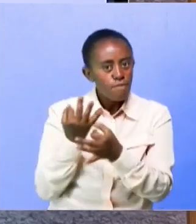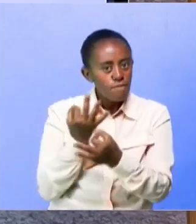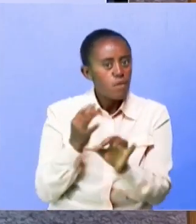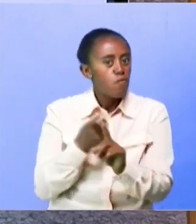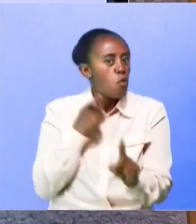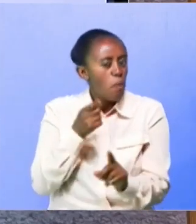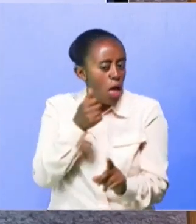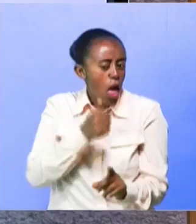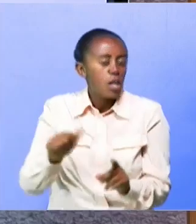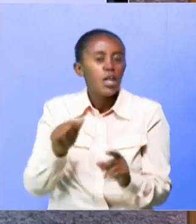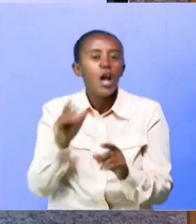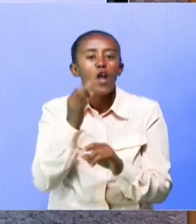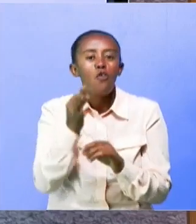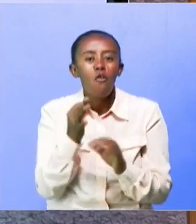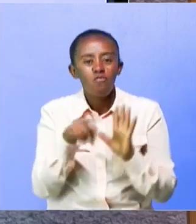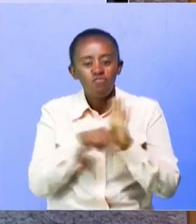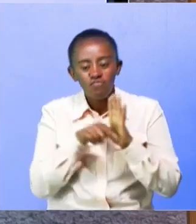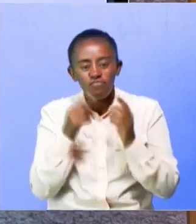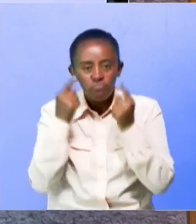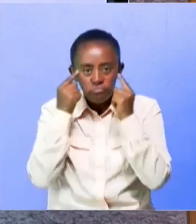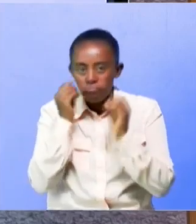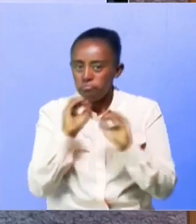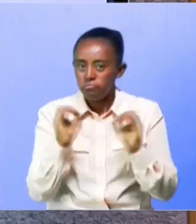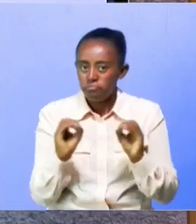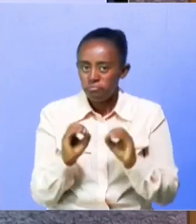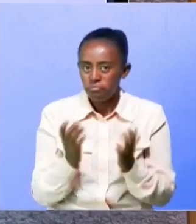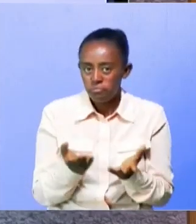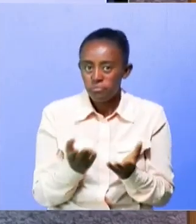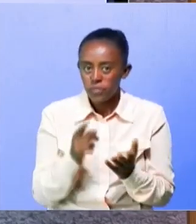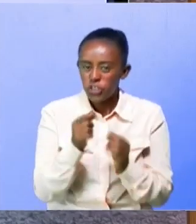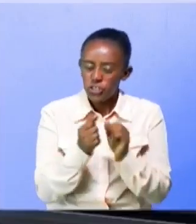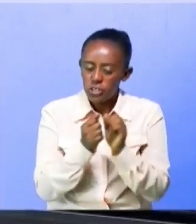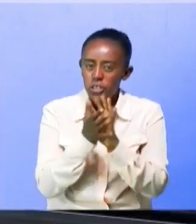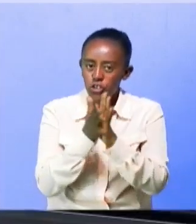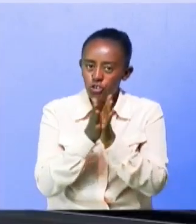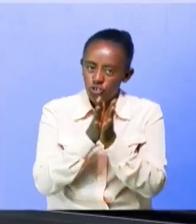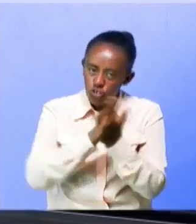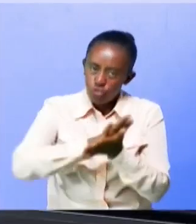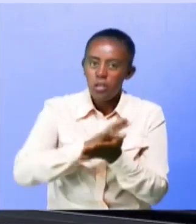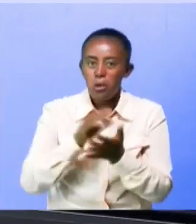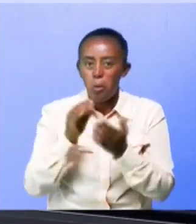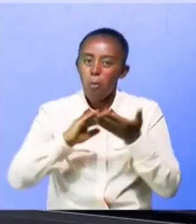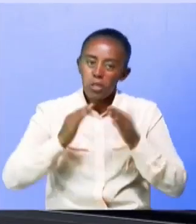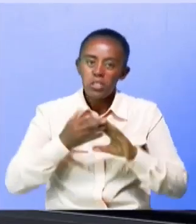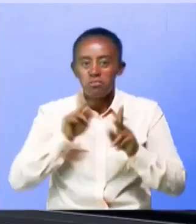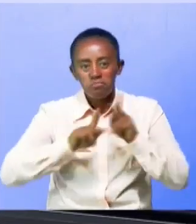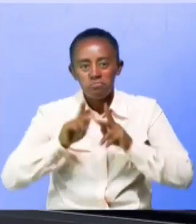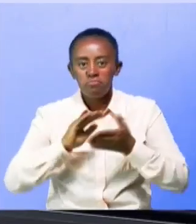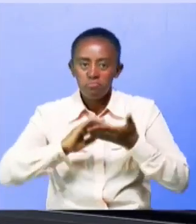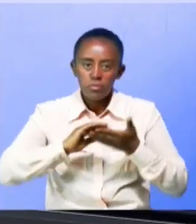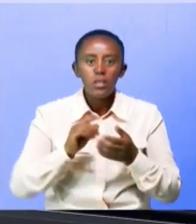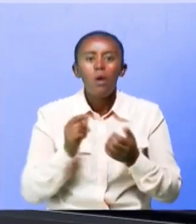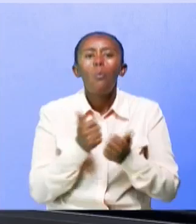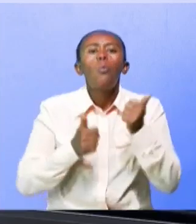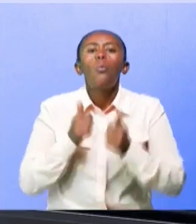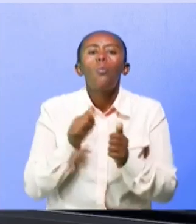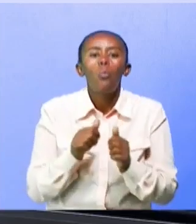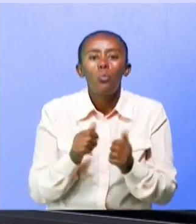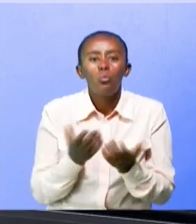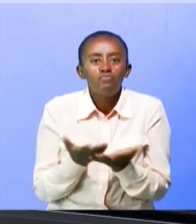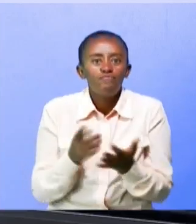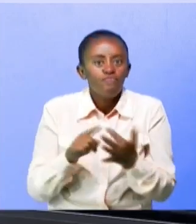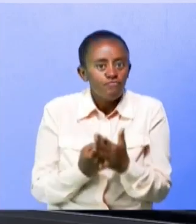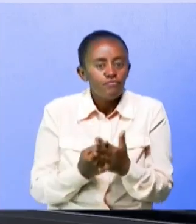any kind of stereotype. There is a little bit change in the community too. Where does it begin? From the school. That's why.